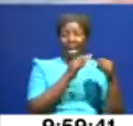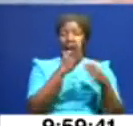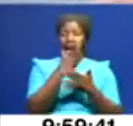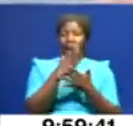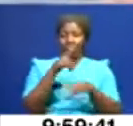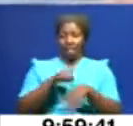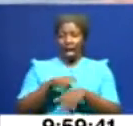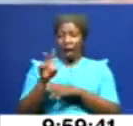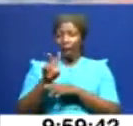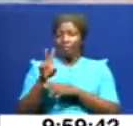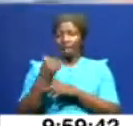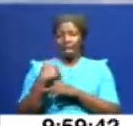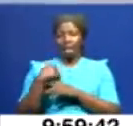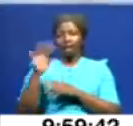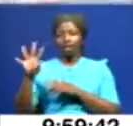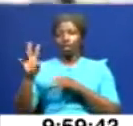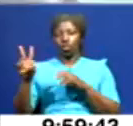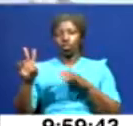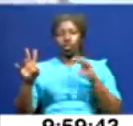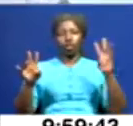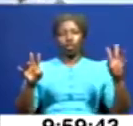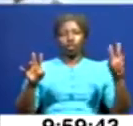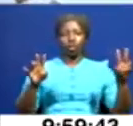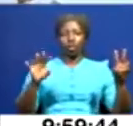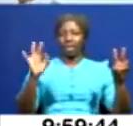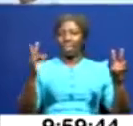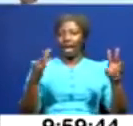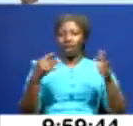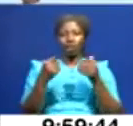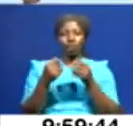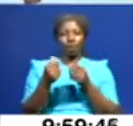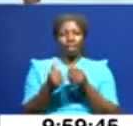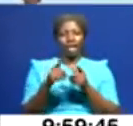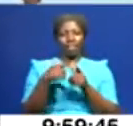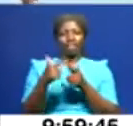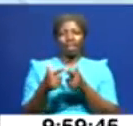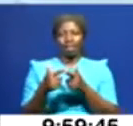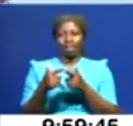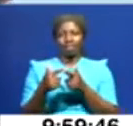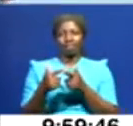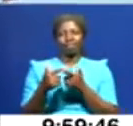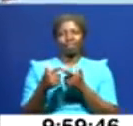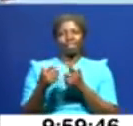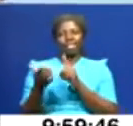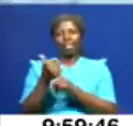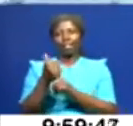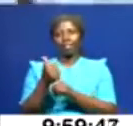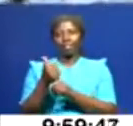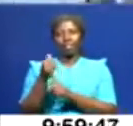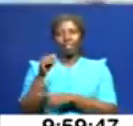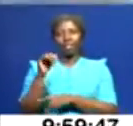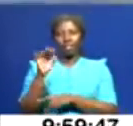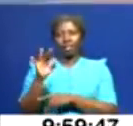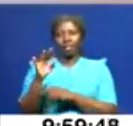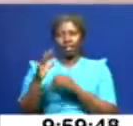teams were tied 42-42 in the third quarter before Green Buffaloes snatched a narrow 49-47 victory.